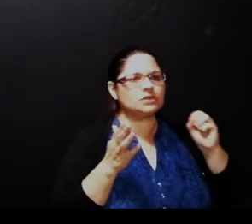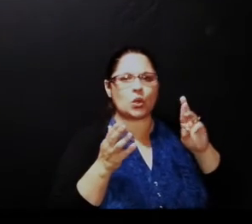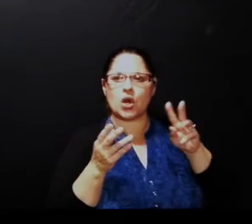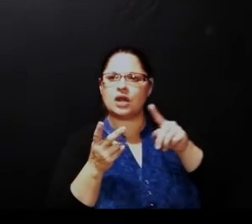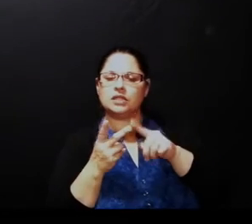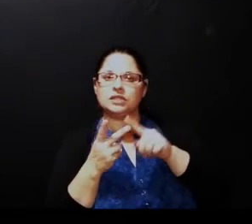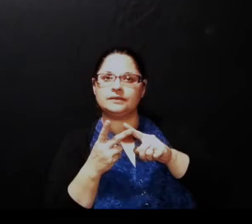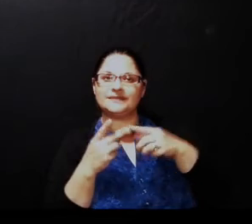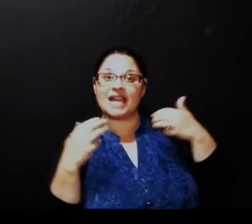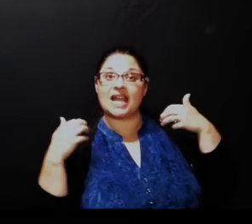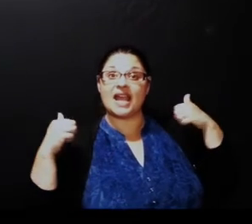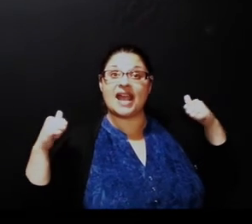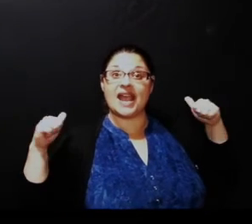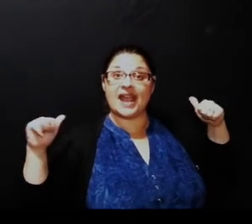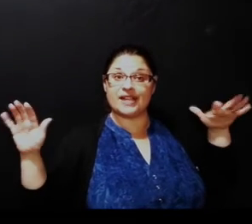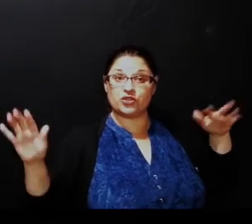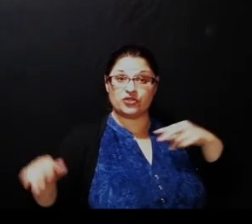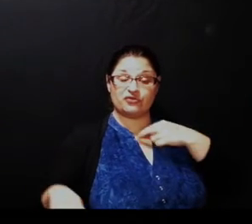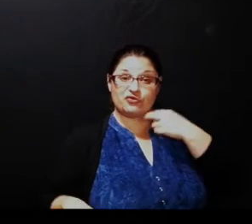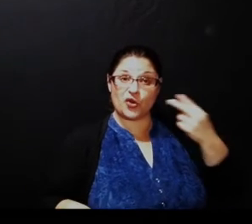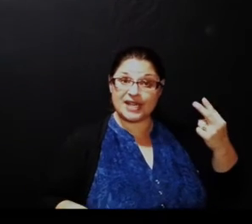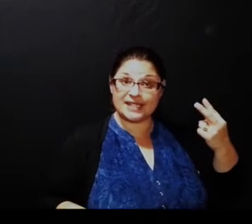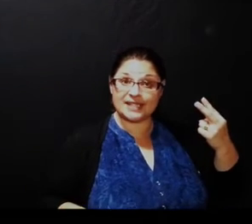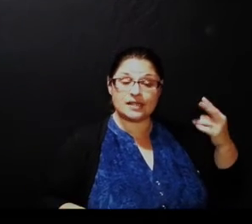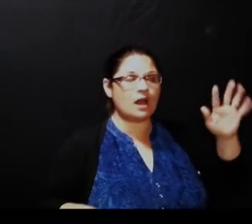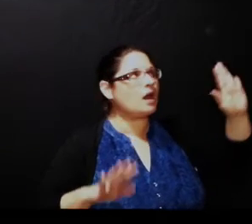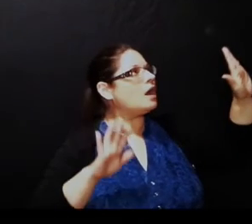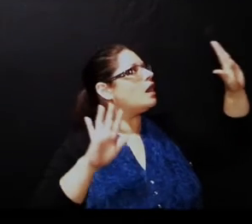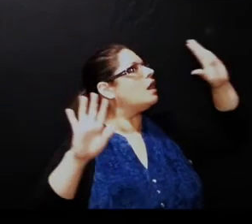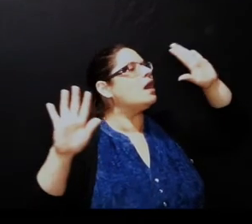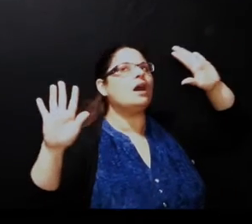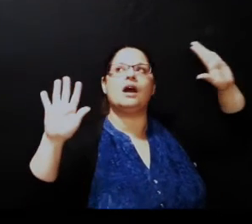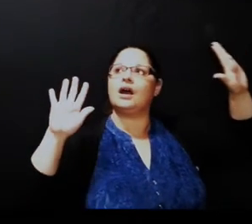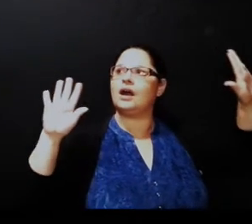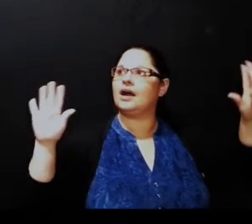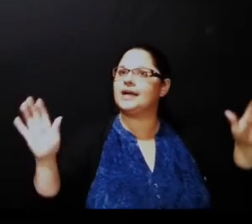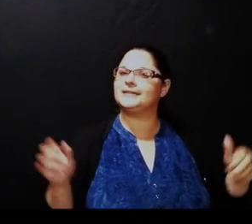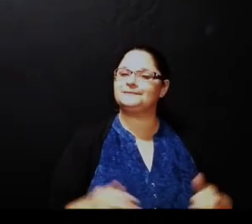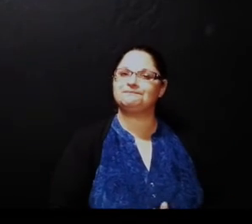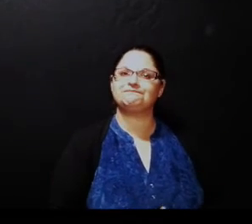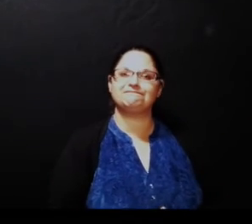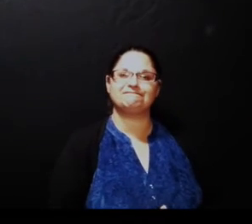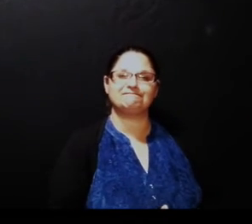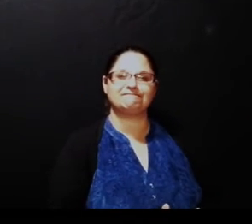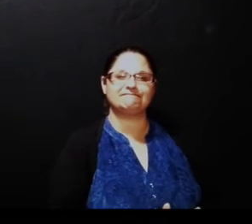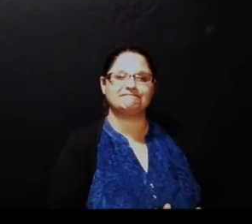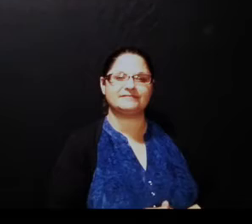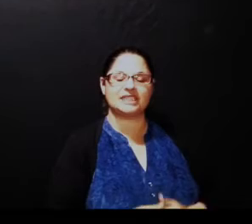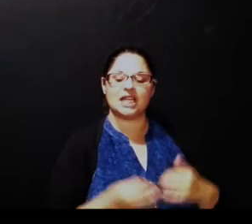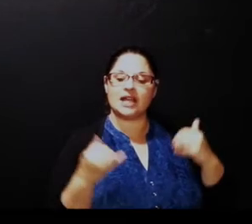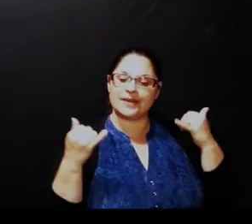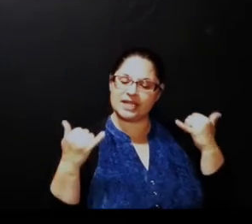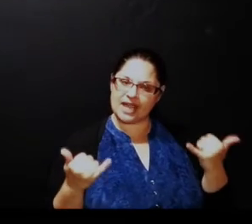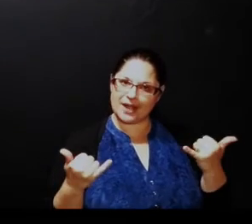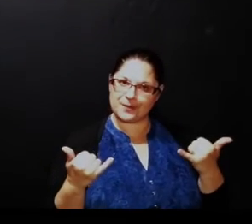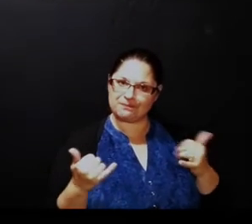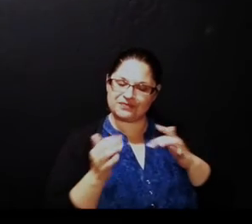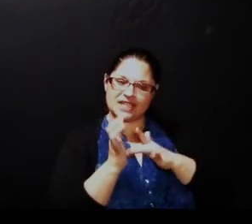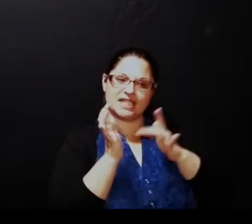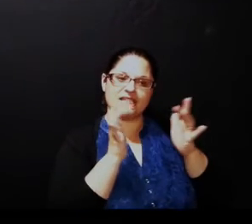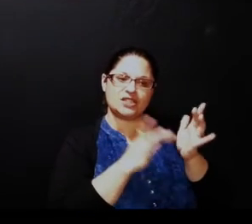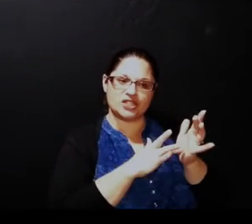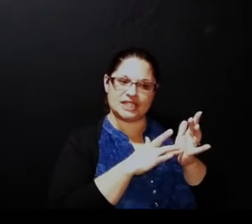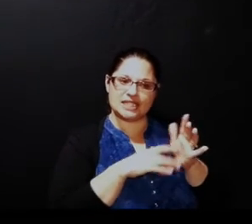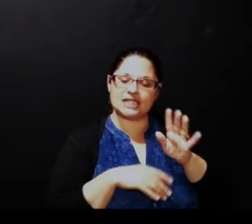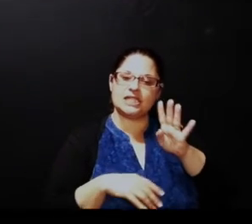point in Scripture, Jesus now, he's been talking, as we've talked about, he's been talking to Philip and Andrew. Now he's opening up his words to the